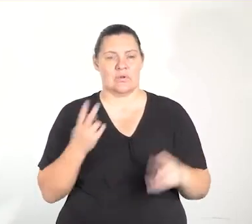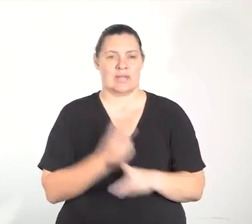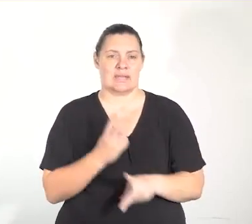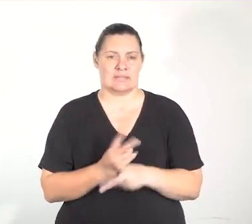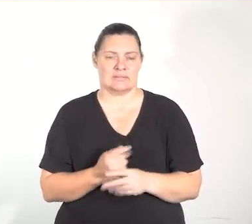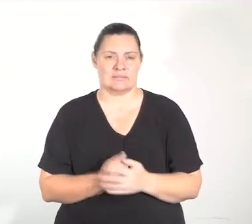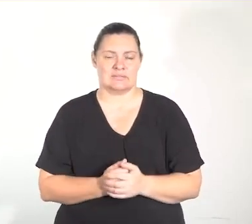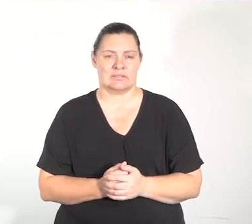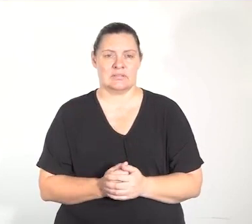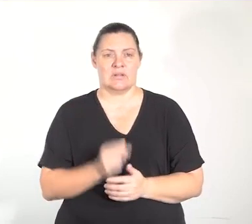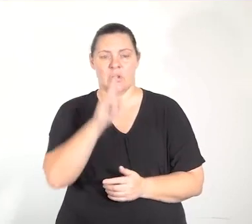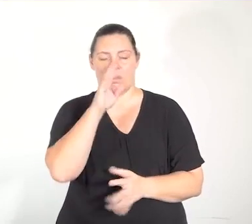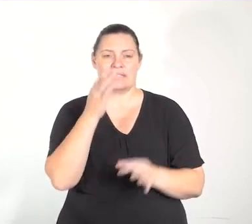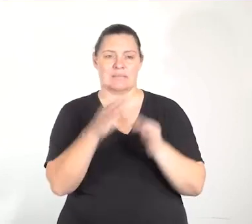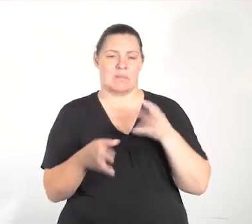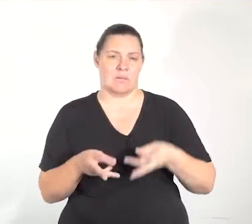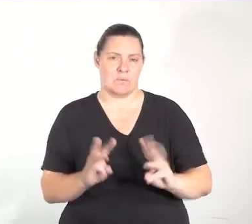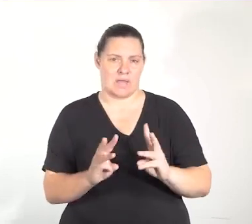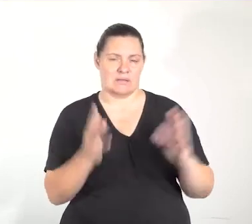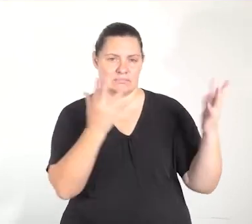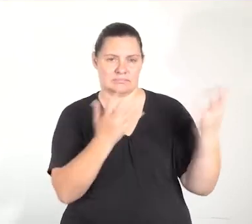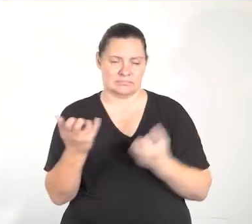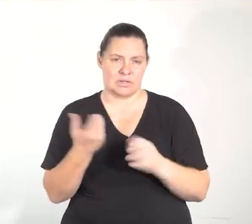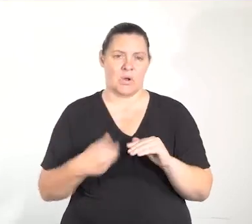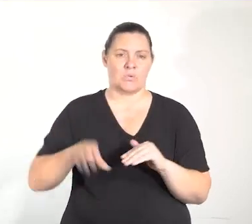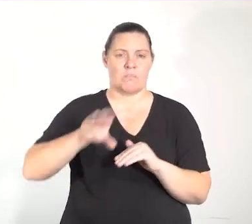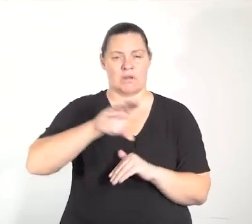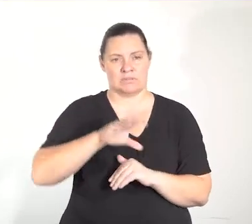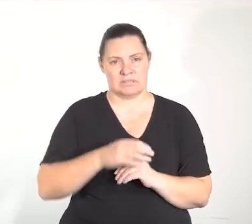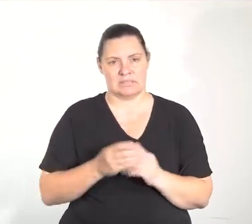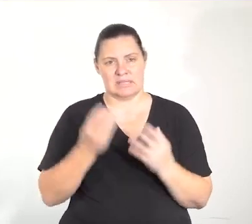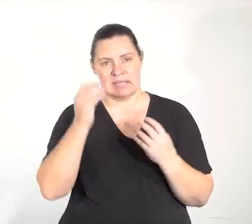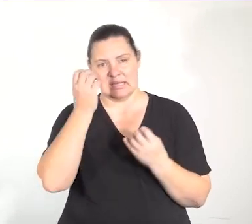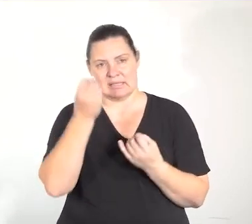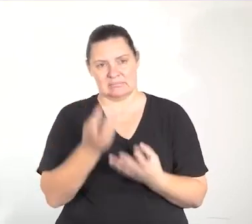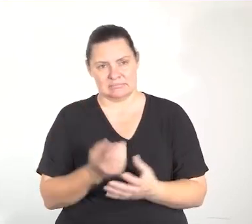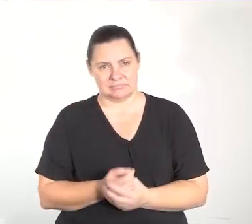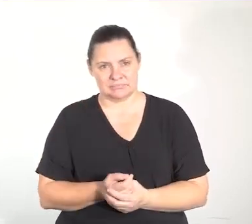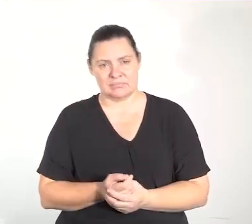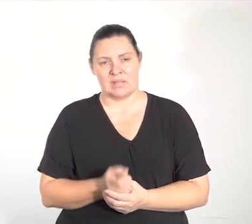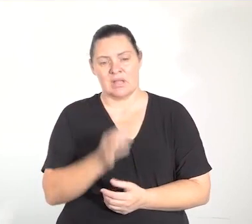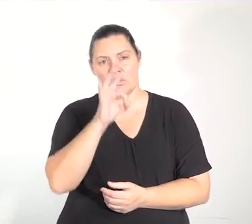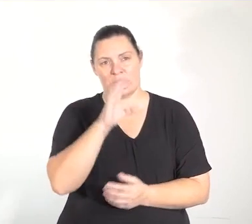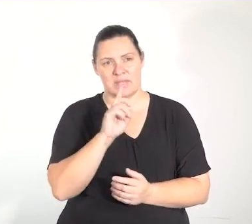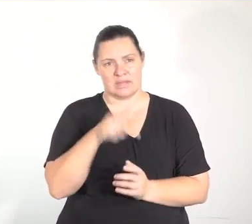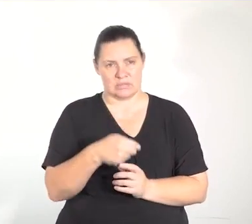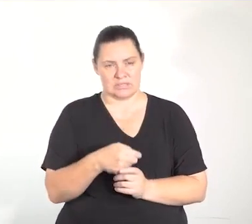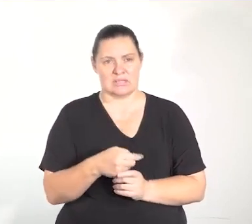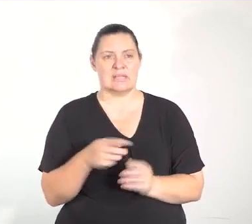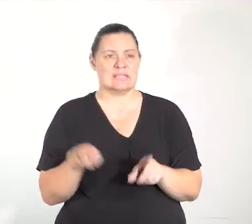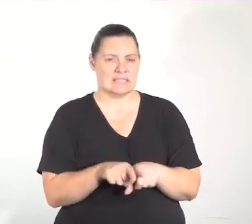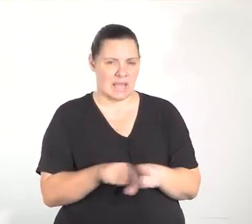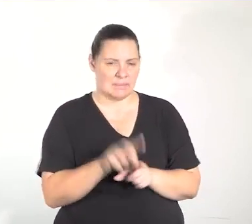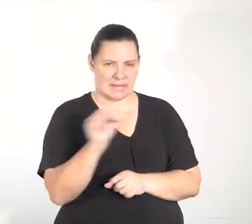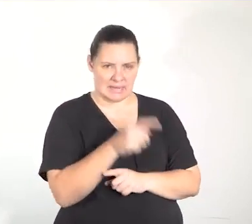So again, let's look at a simpler way to calculate this compound interest. Nicholas deposits 3,000. We're still